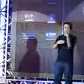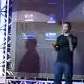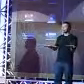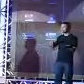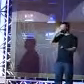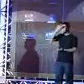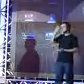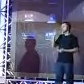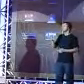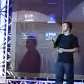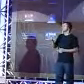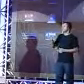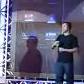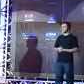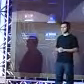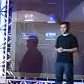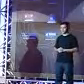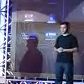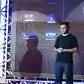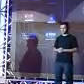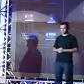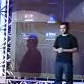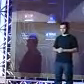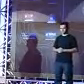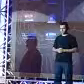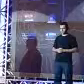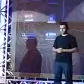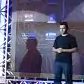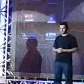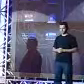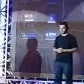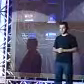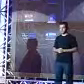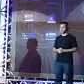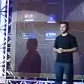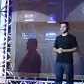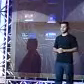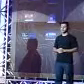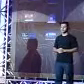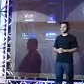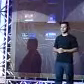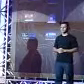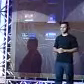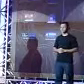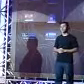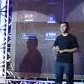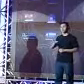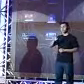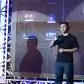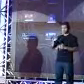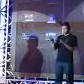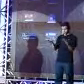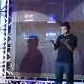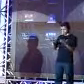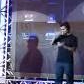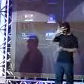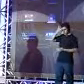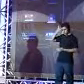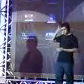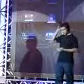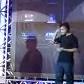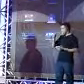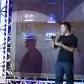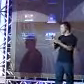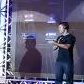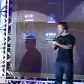environmental education holds nowhere near the priority position in formal schooling around the